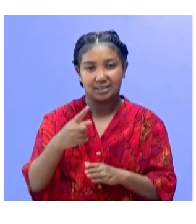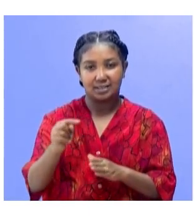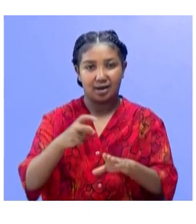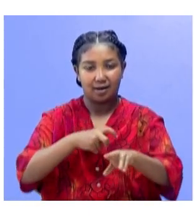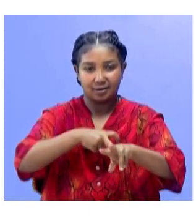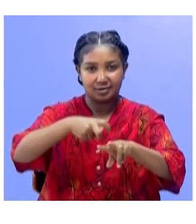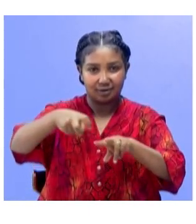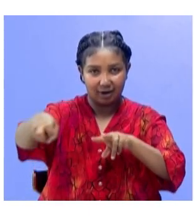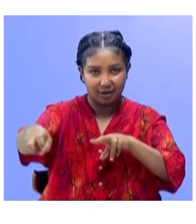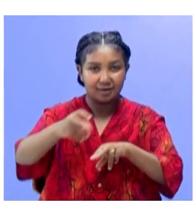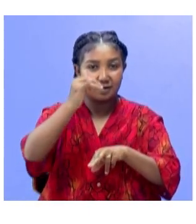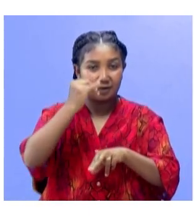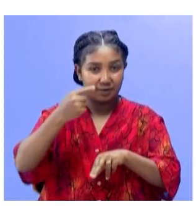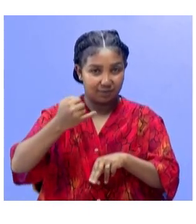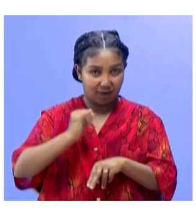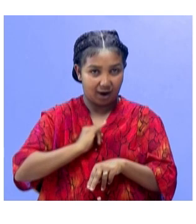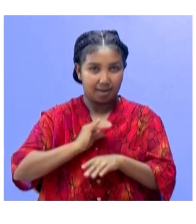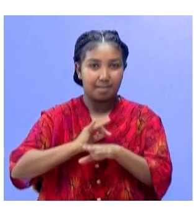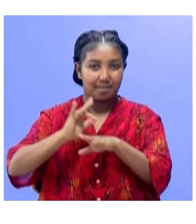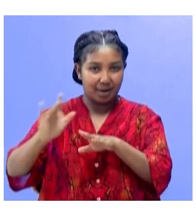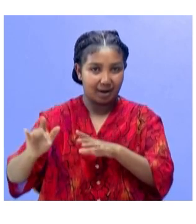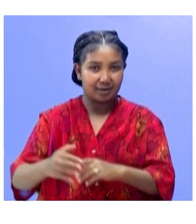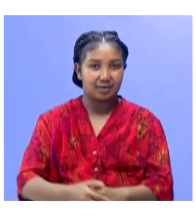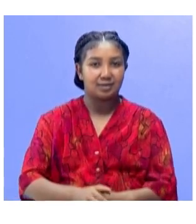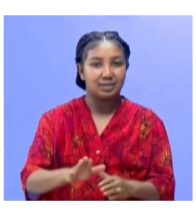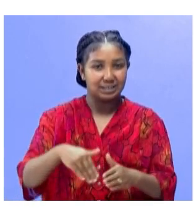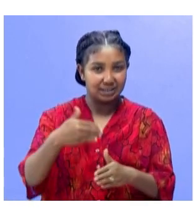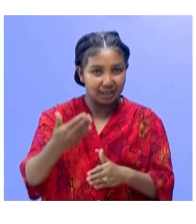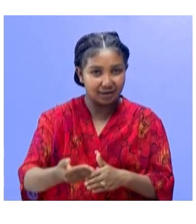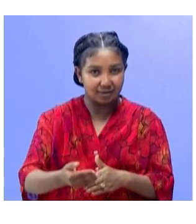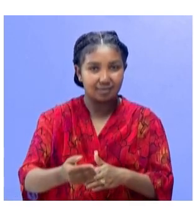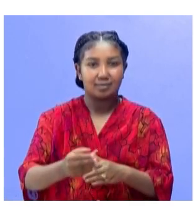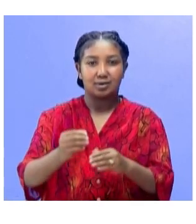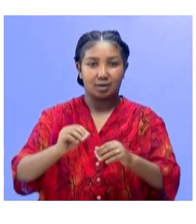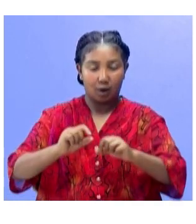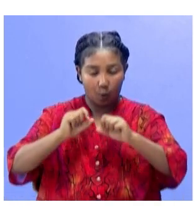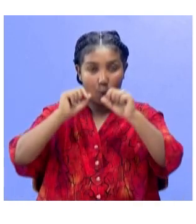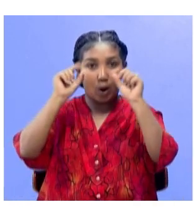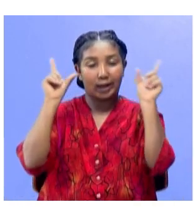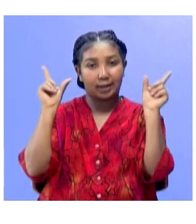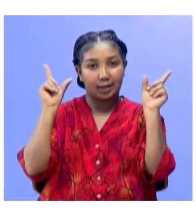if I blank. Then wake